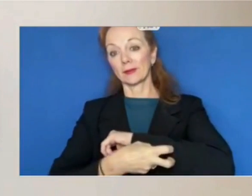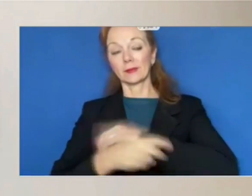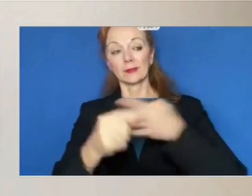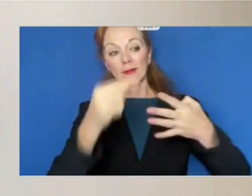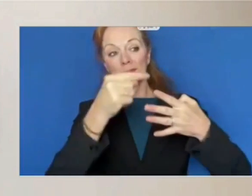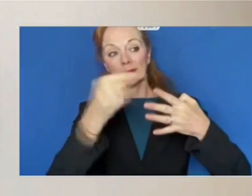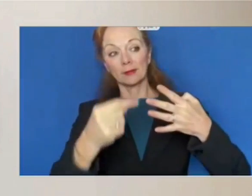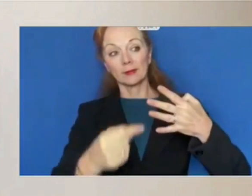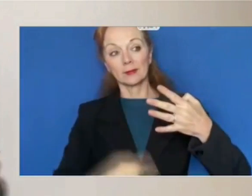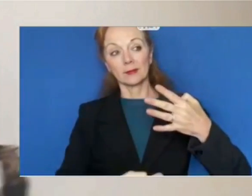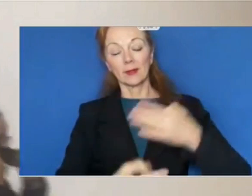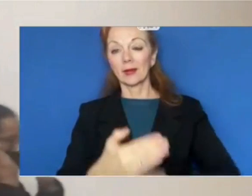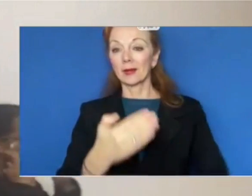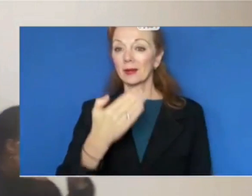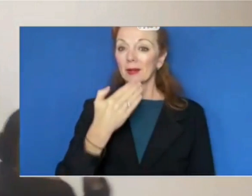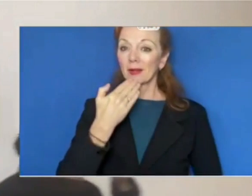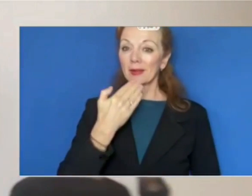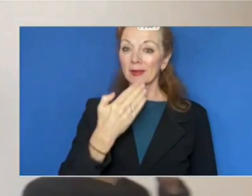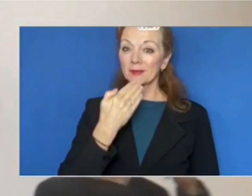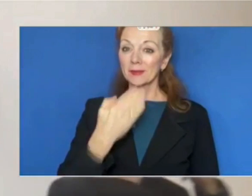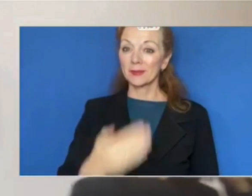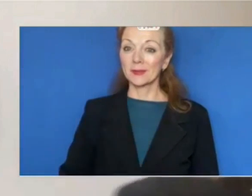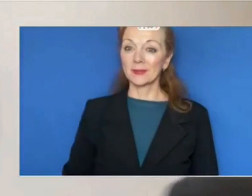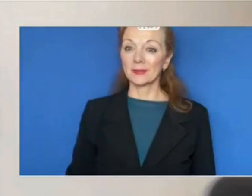Thank you.